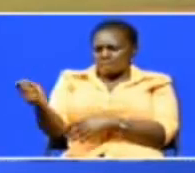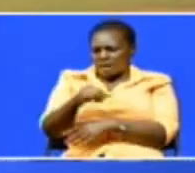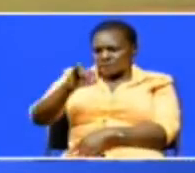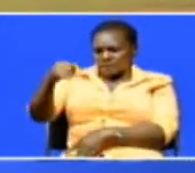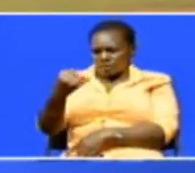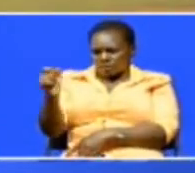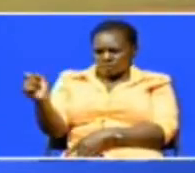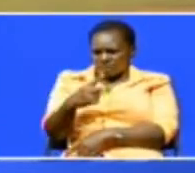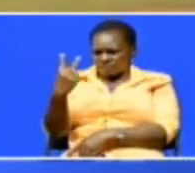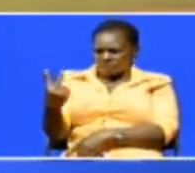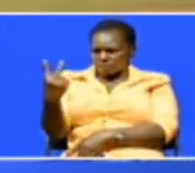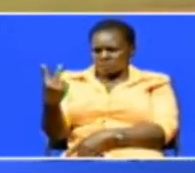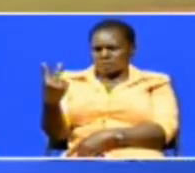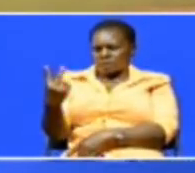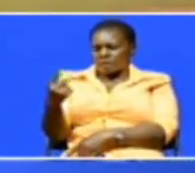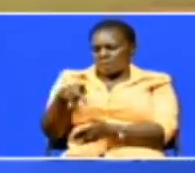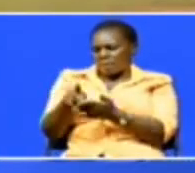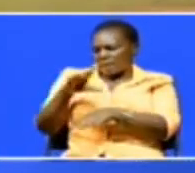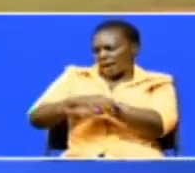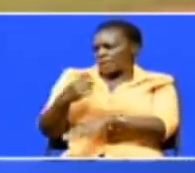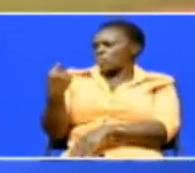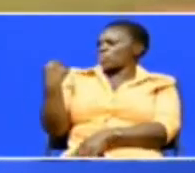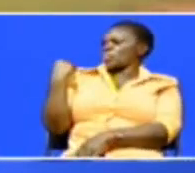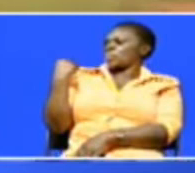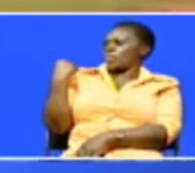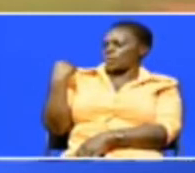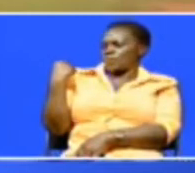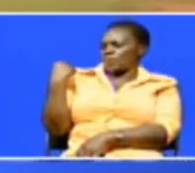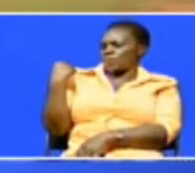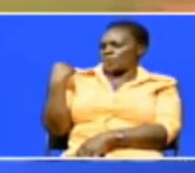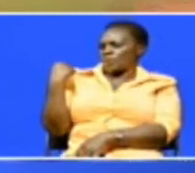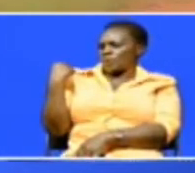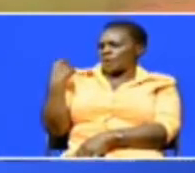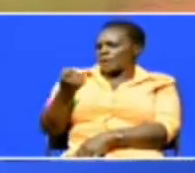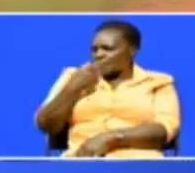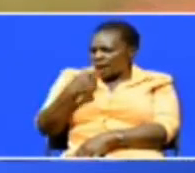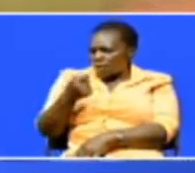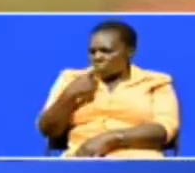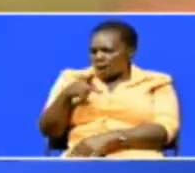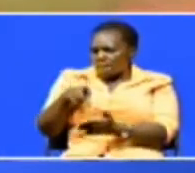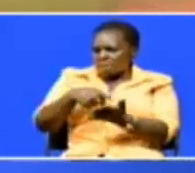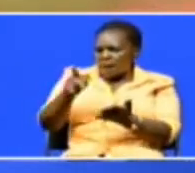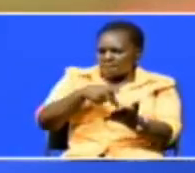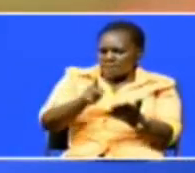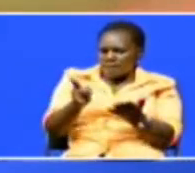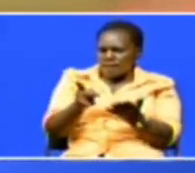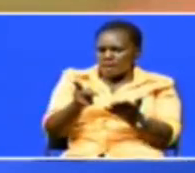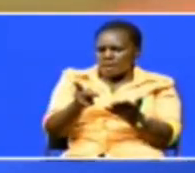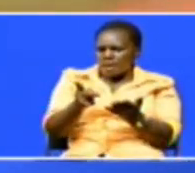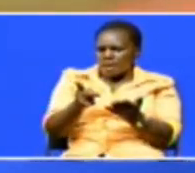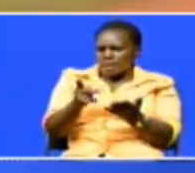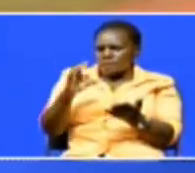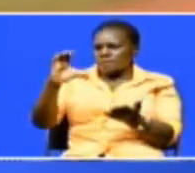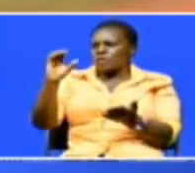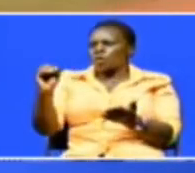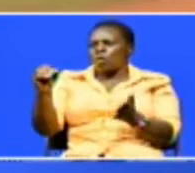and February ndio imekuja juzi. Now, getting the of drugs, payment of services to our